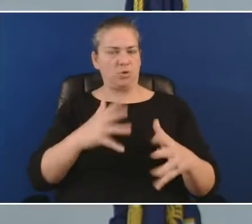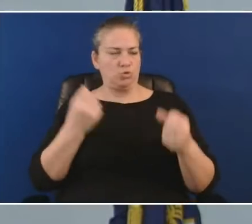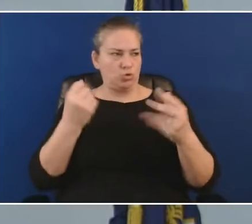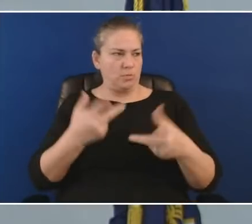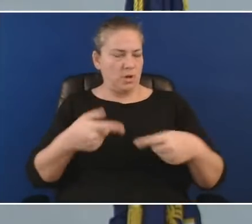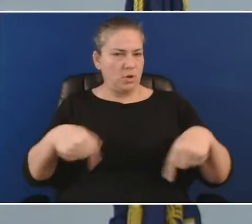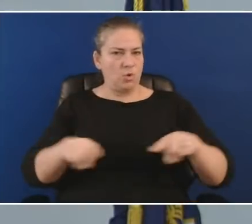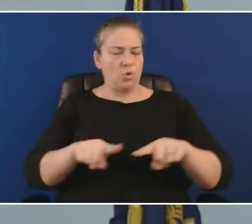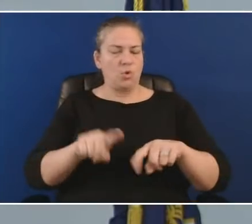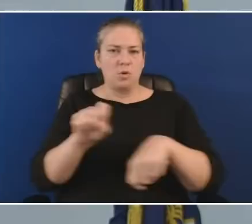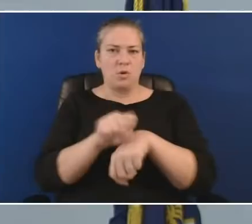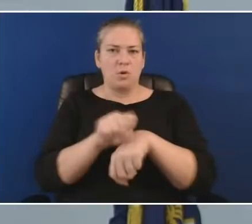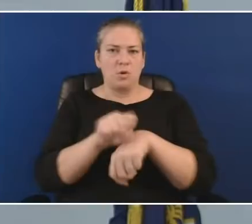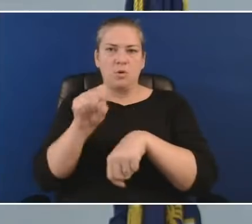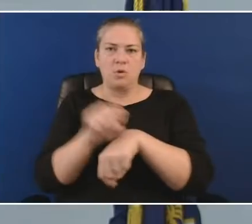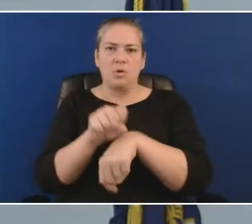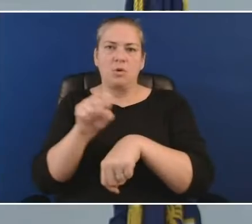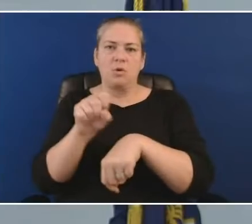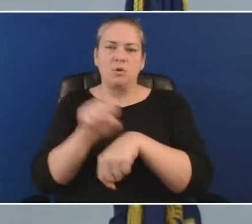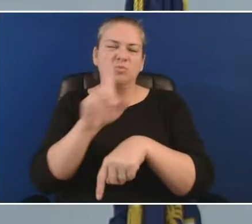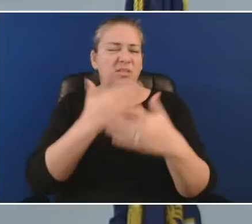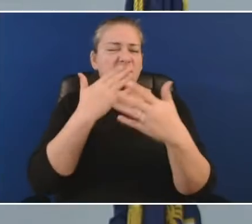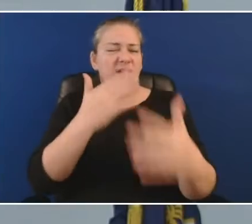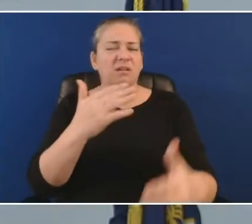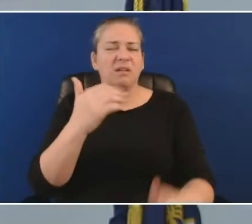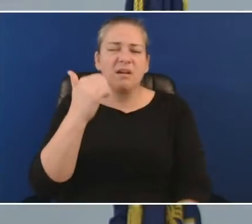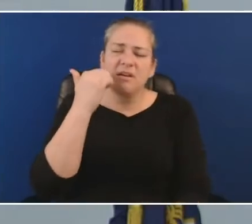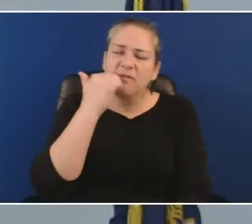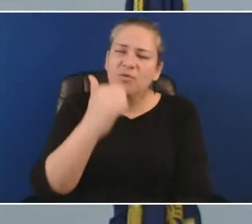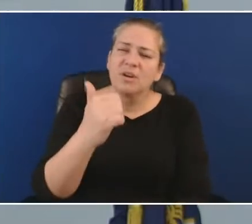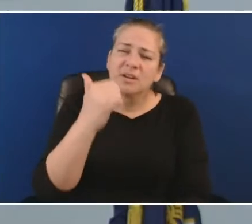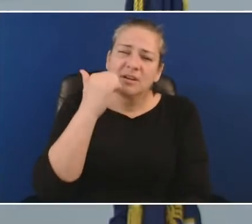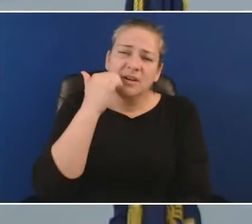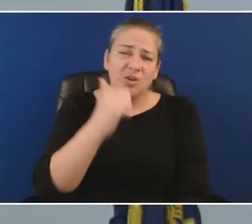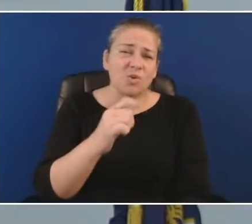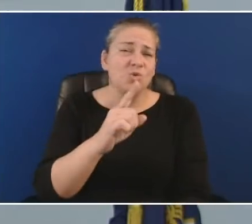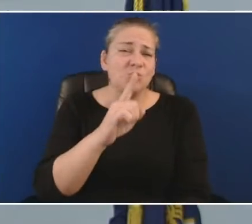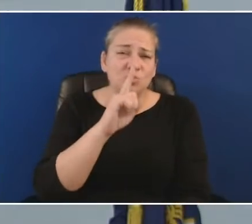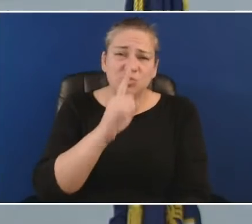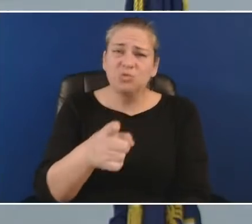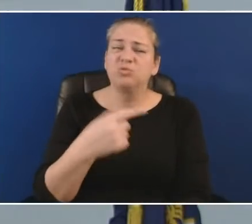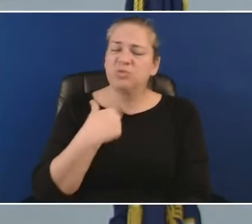We thank you every day, but we absolutely thank you today.